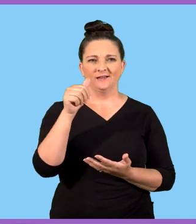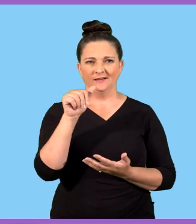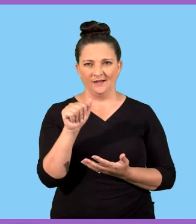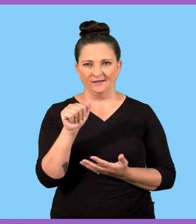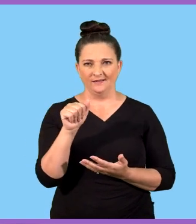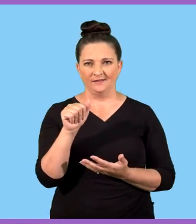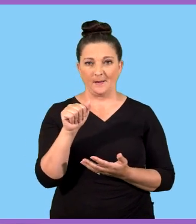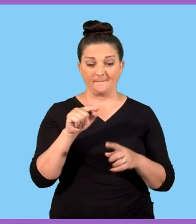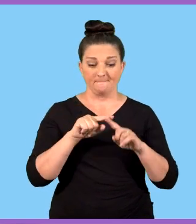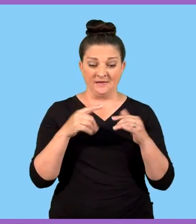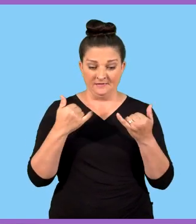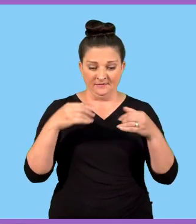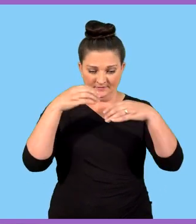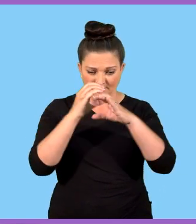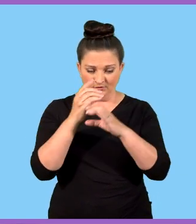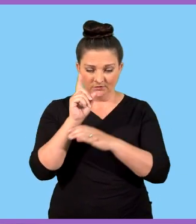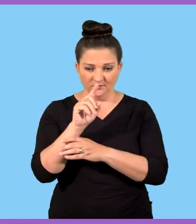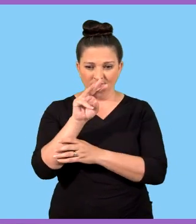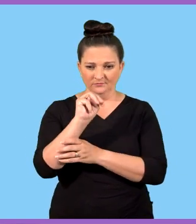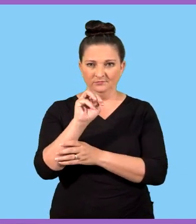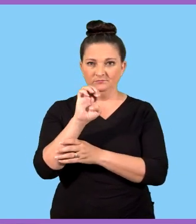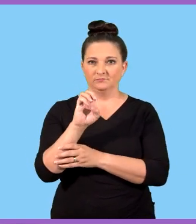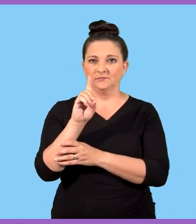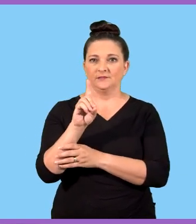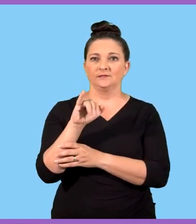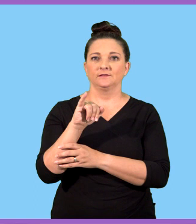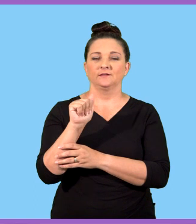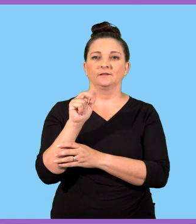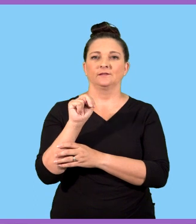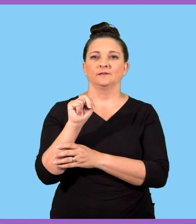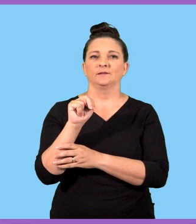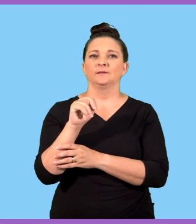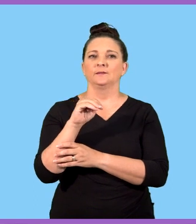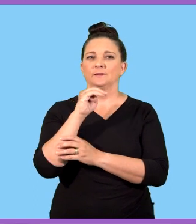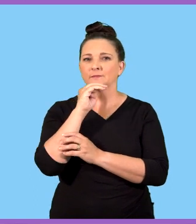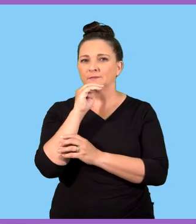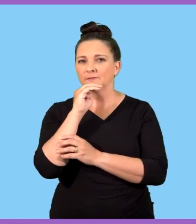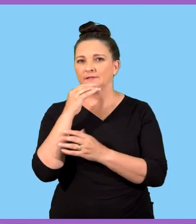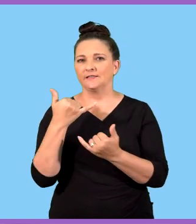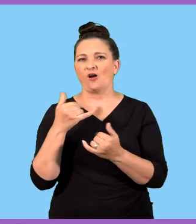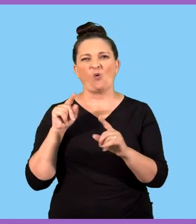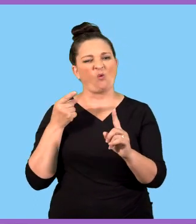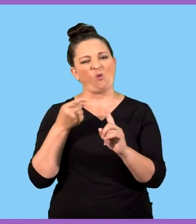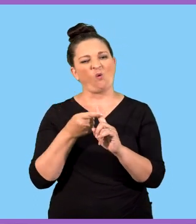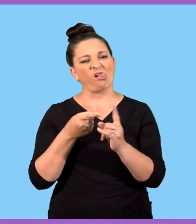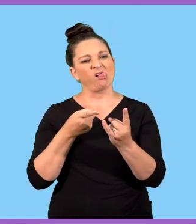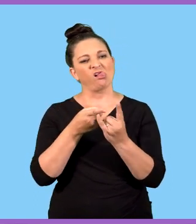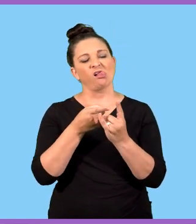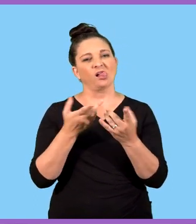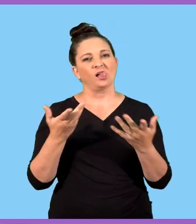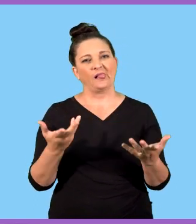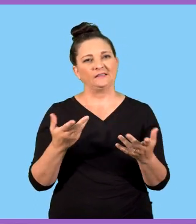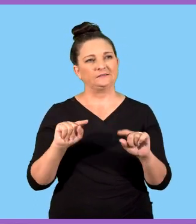we're looking for the median. So the goals against are all these values. Let's just get them highlighted for